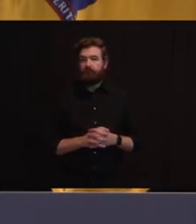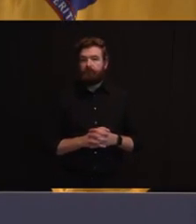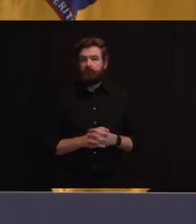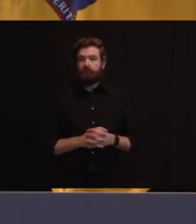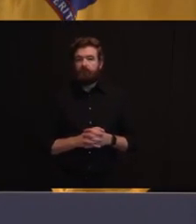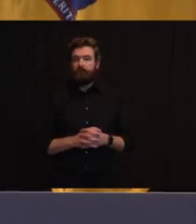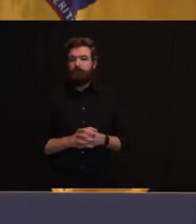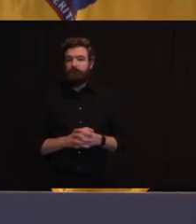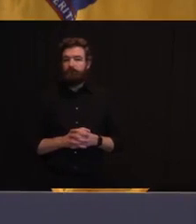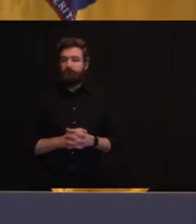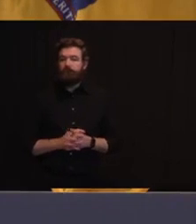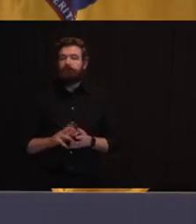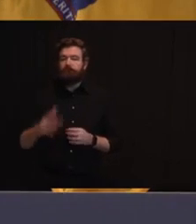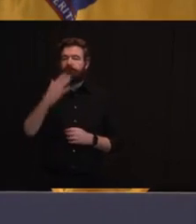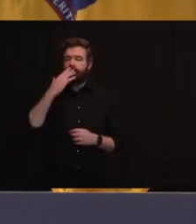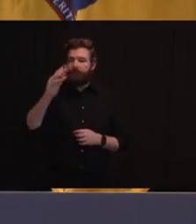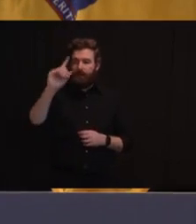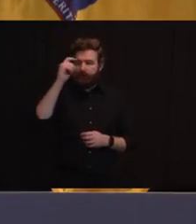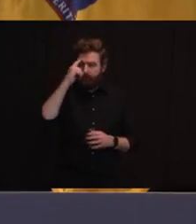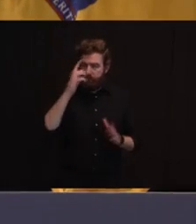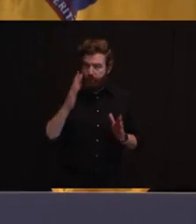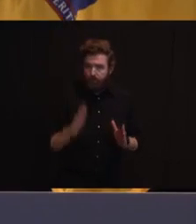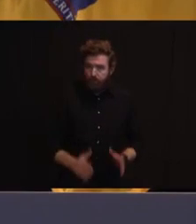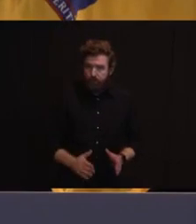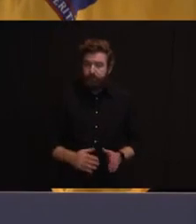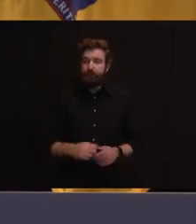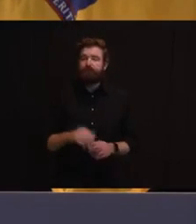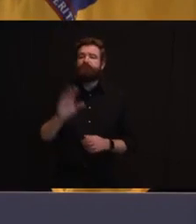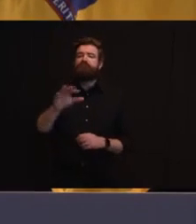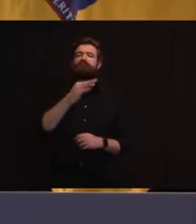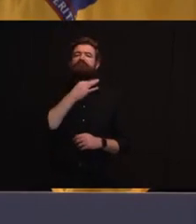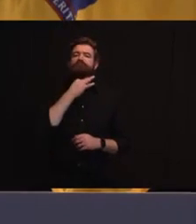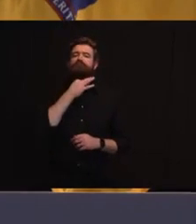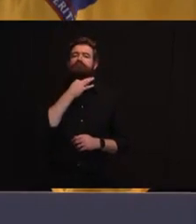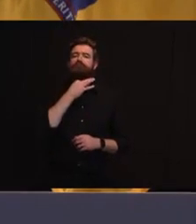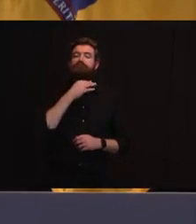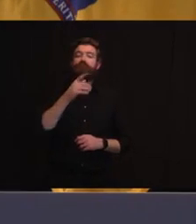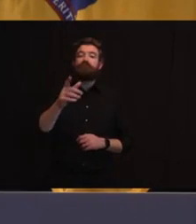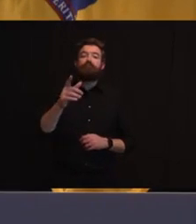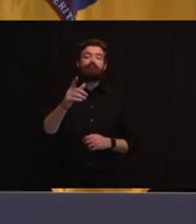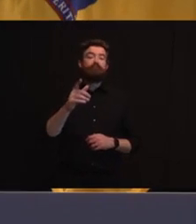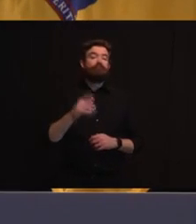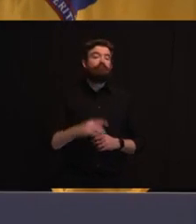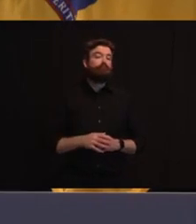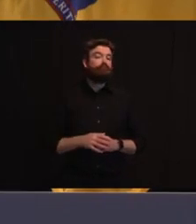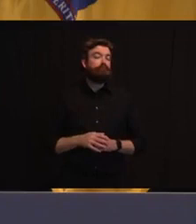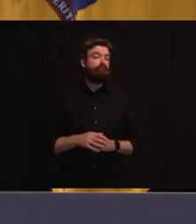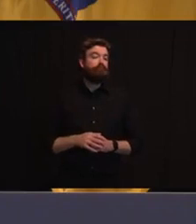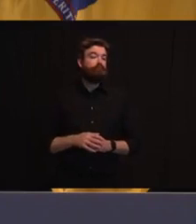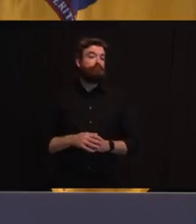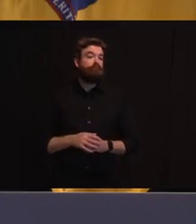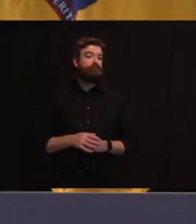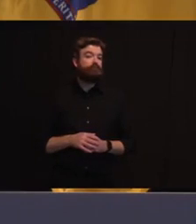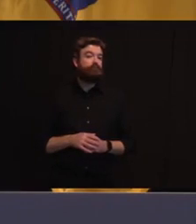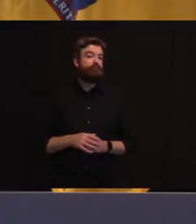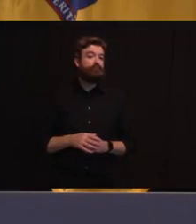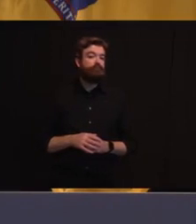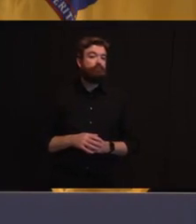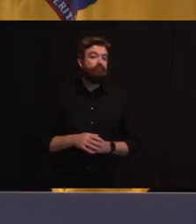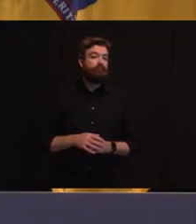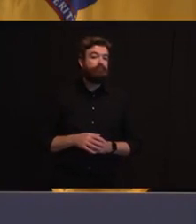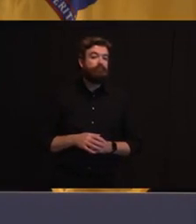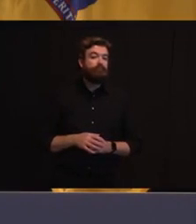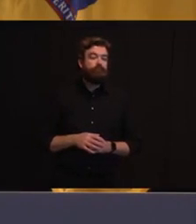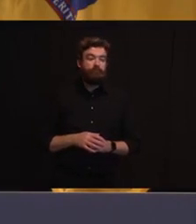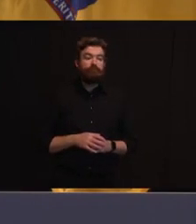Thank you, Governor. Is there a risk that the doses needed for second doses for those who already received the first shot will